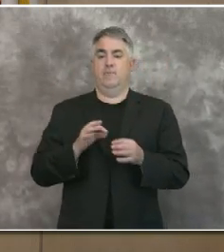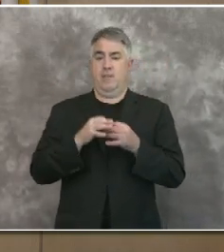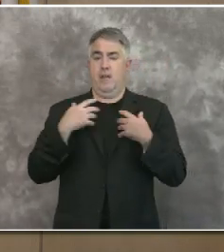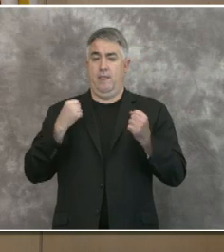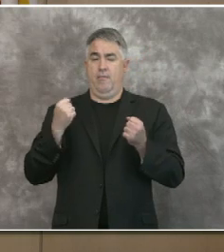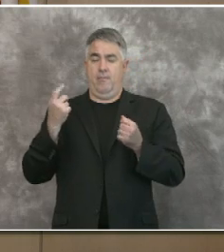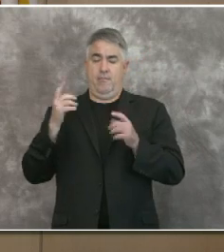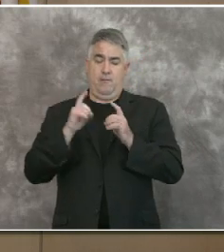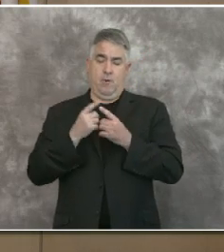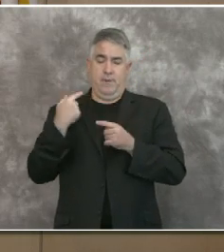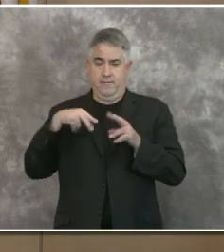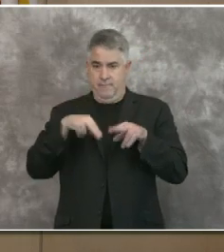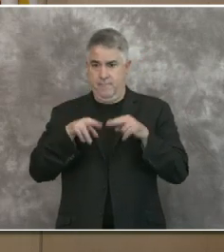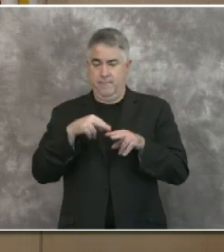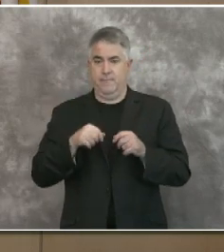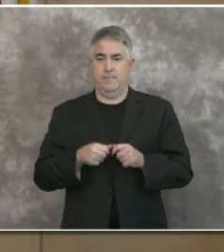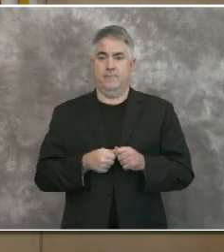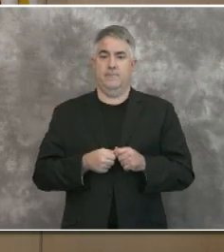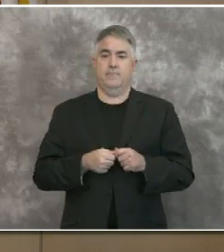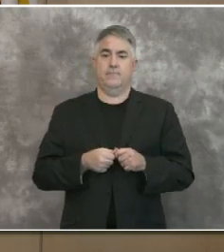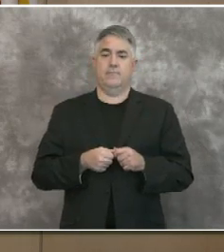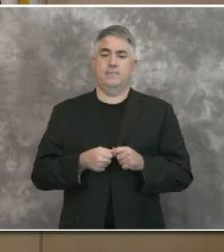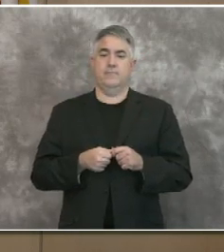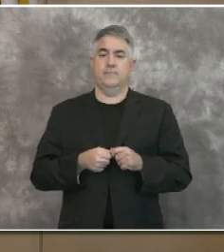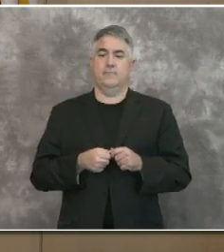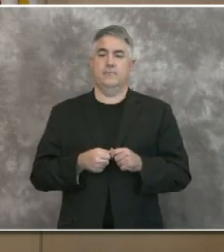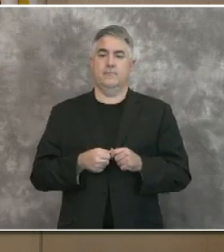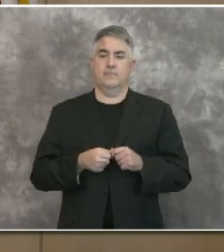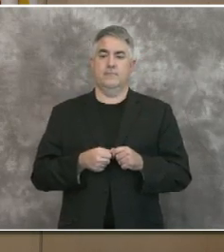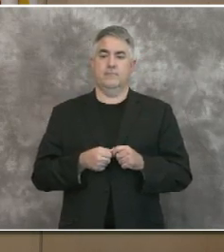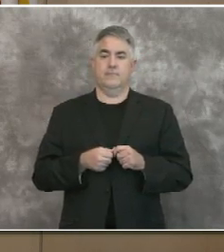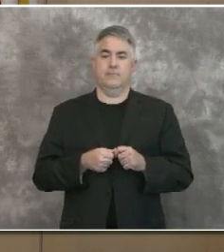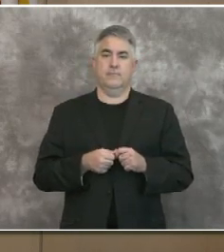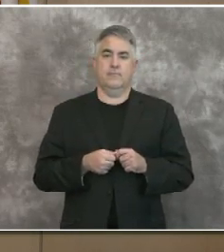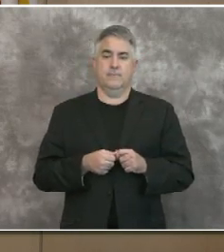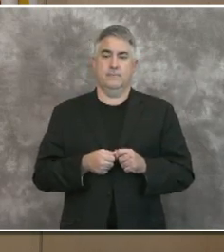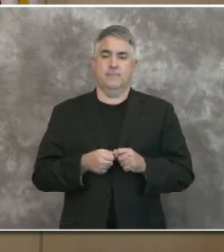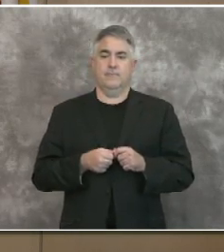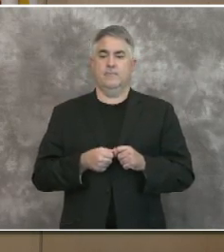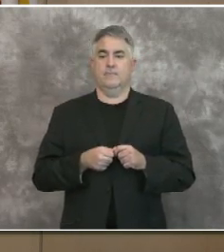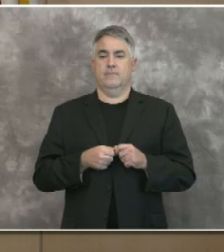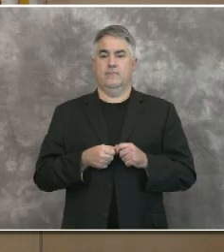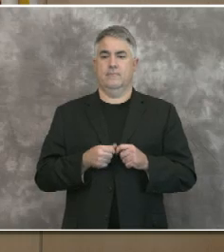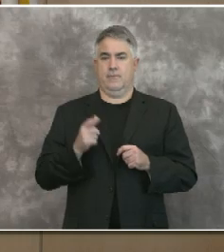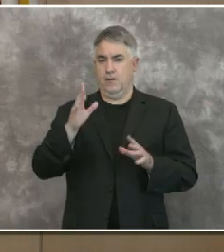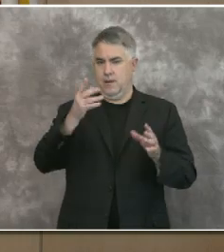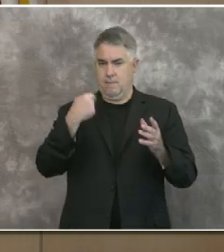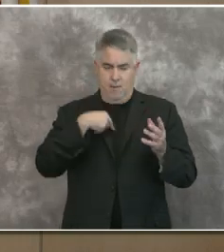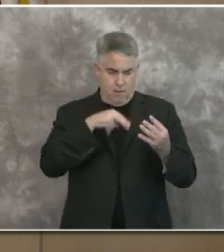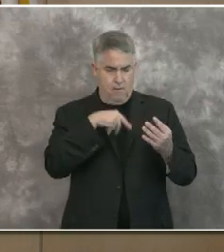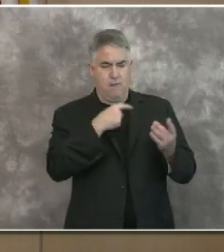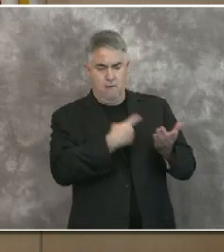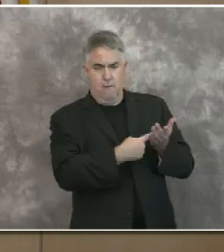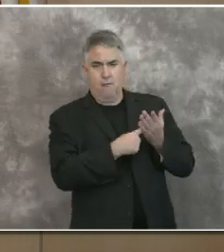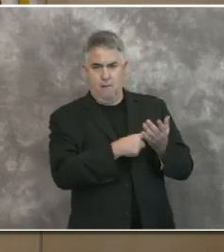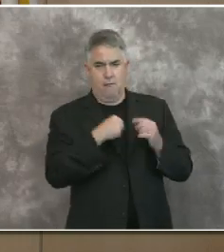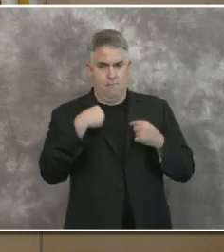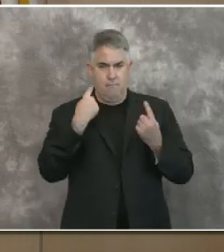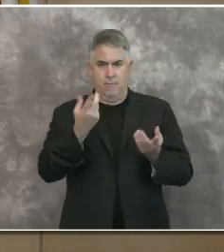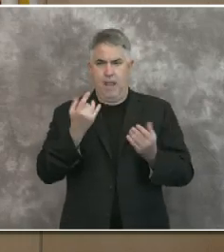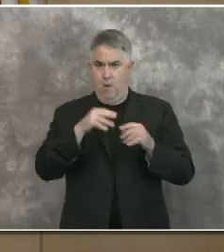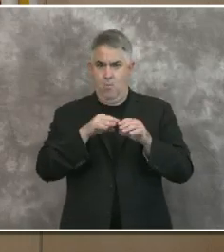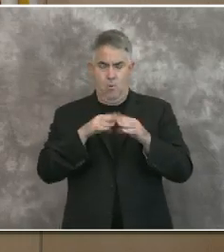are recommended to help us be successful at opening back up